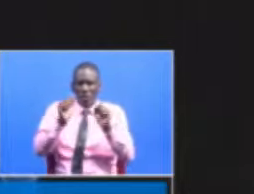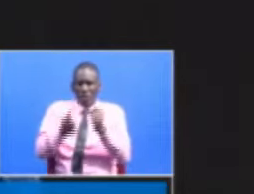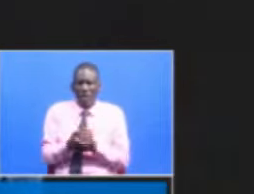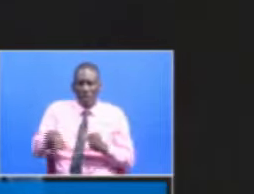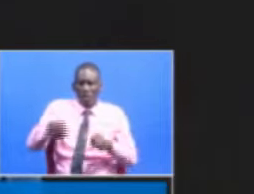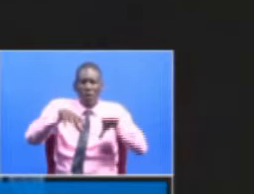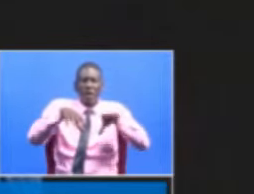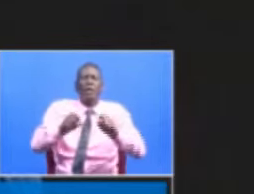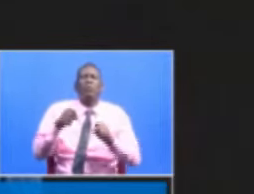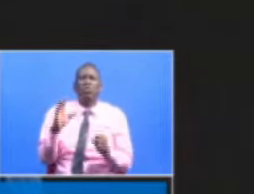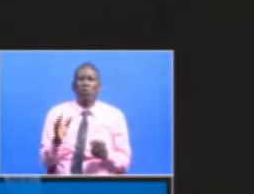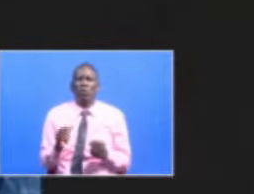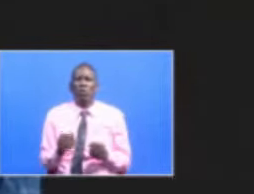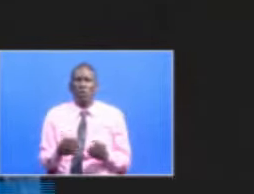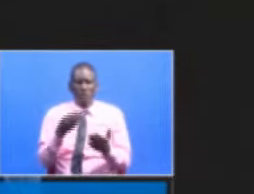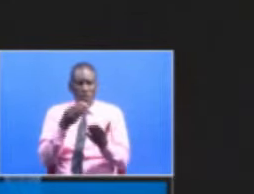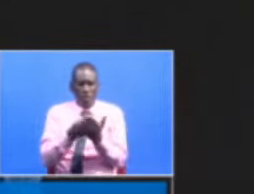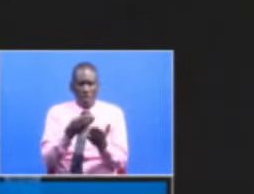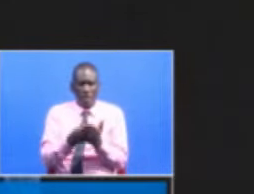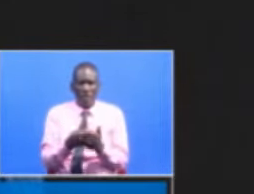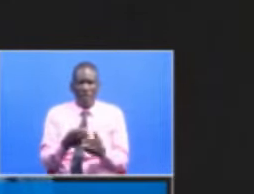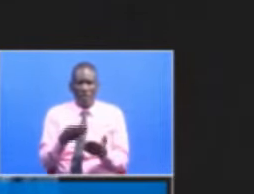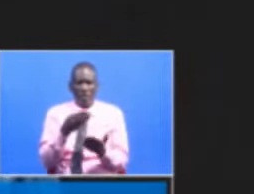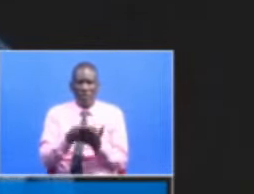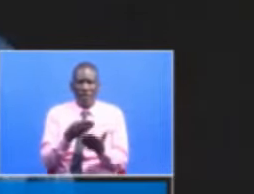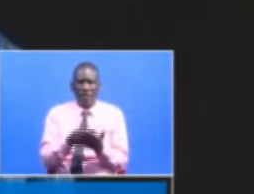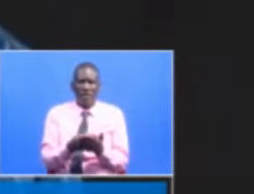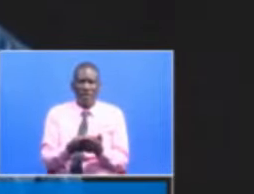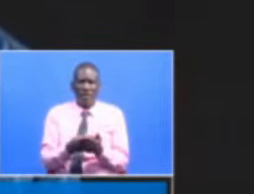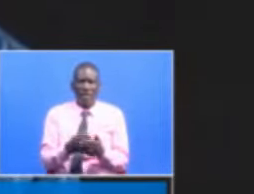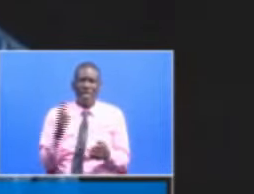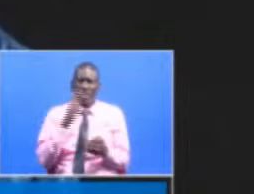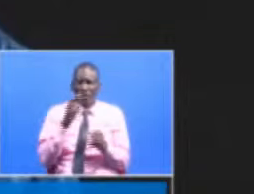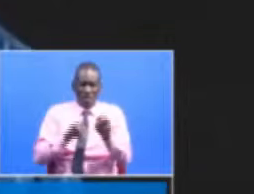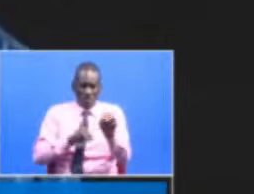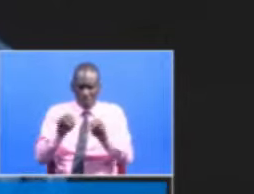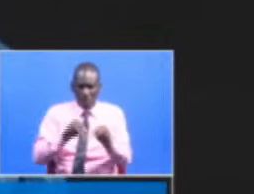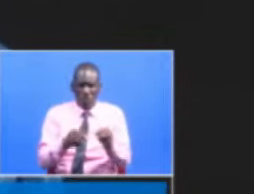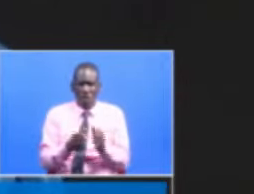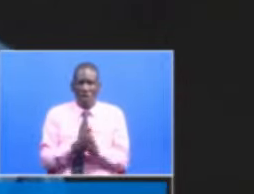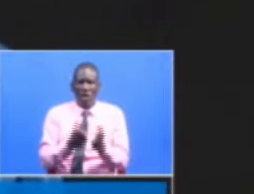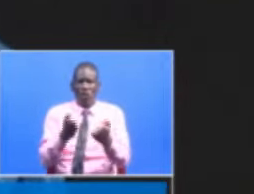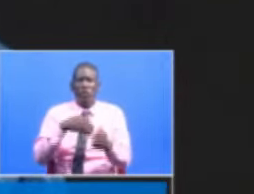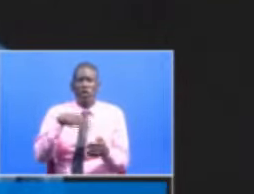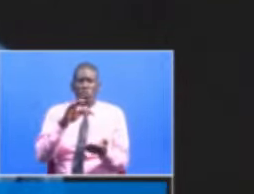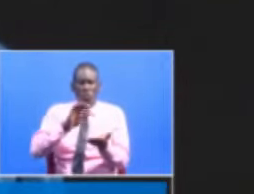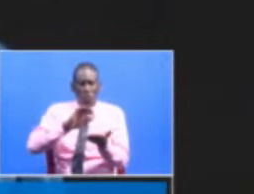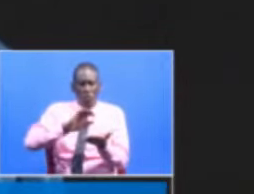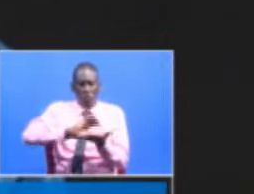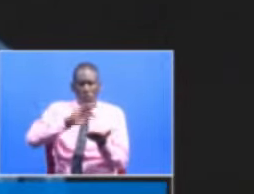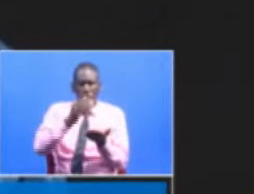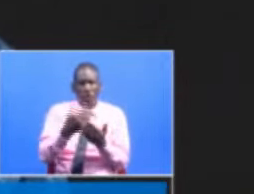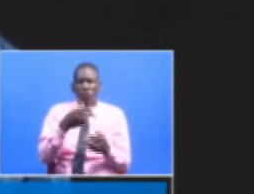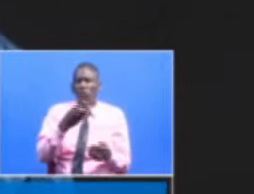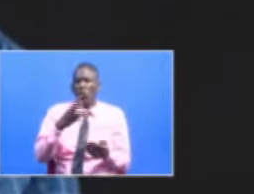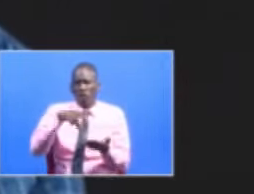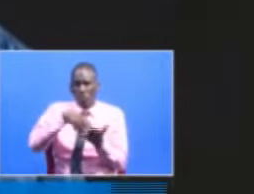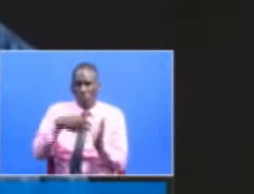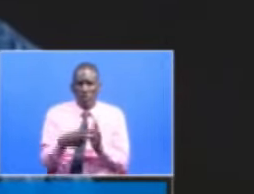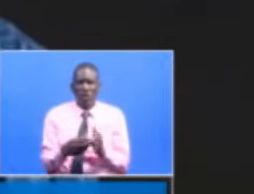more. Finances in risk management, we need more money for water